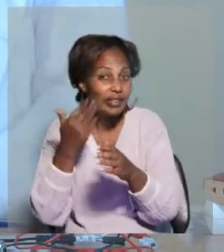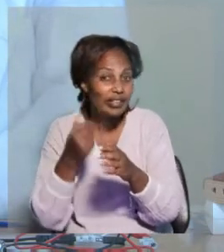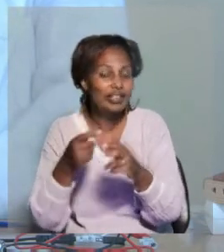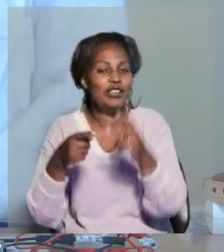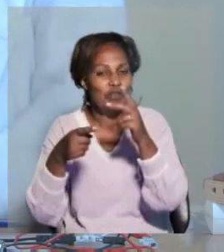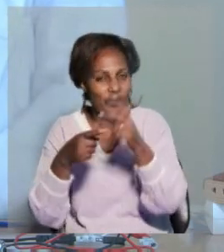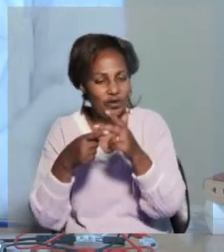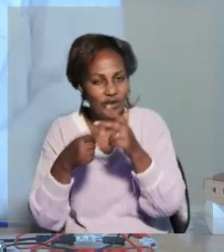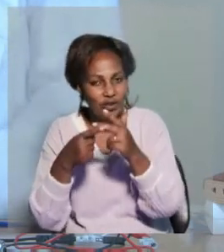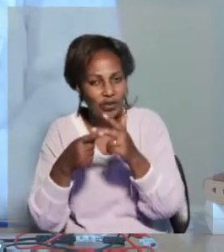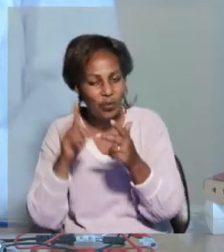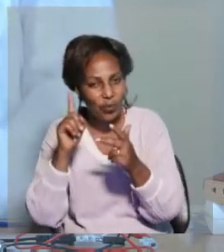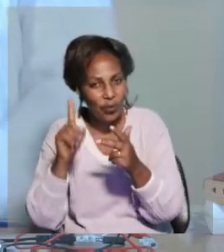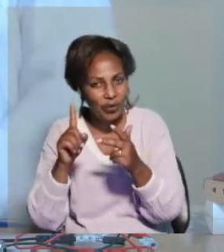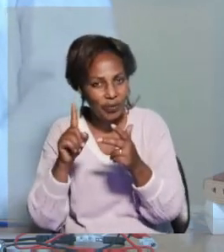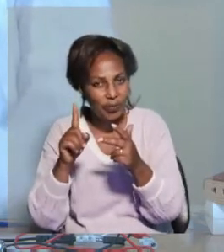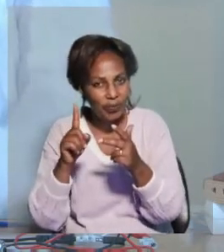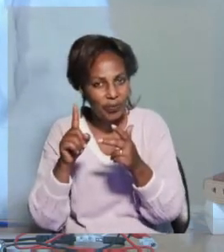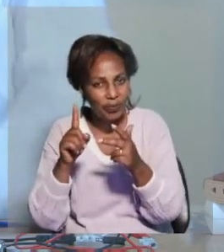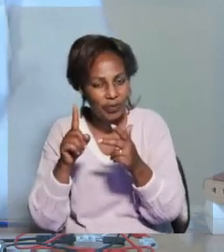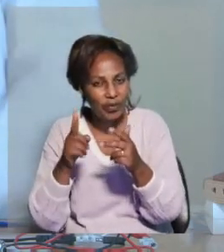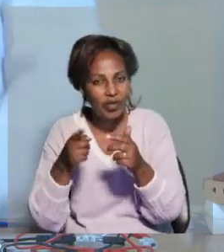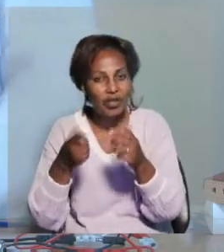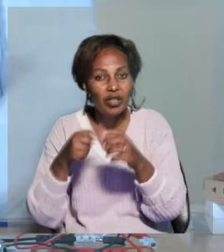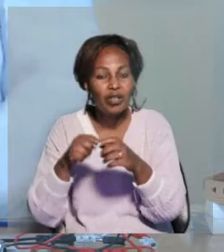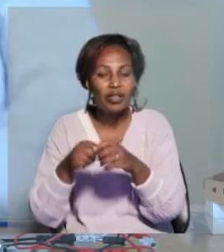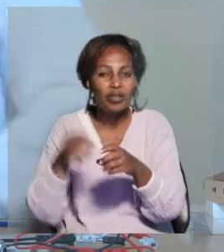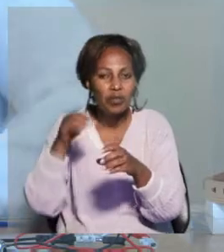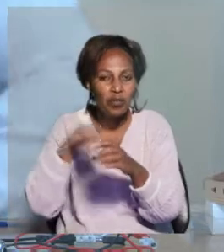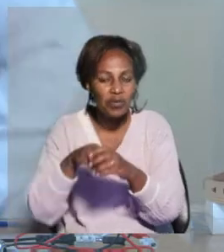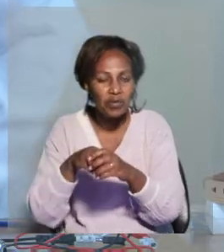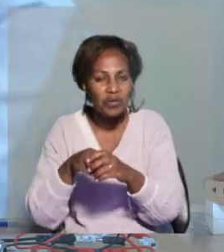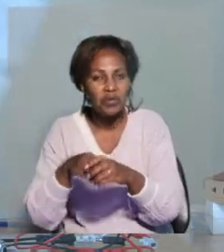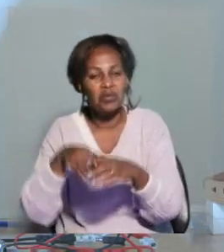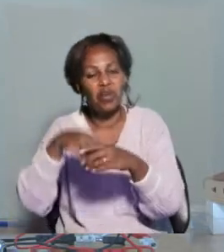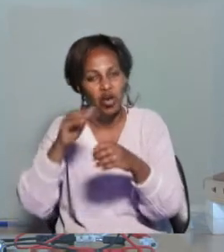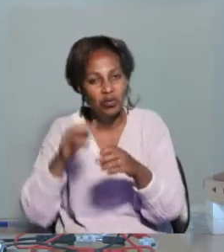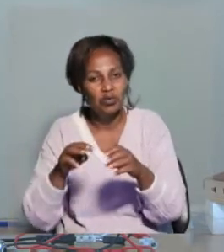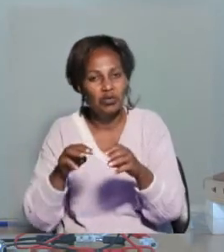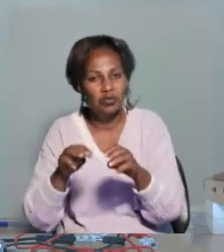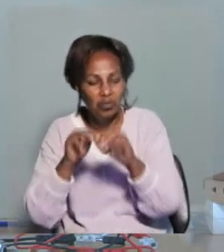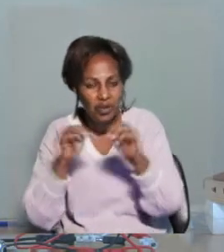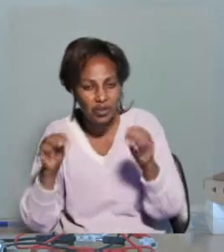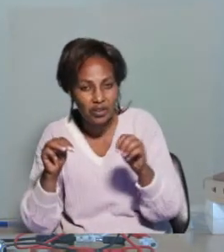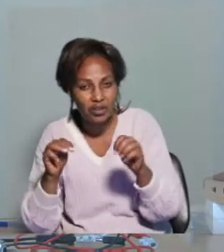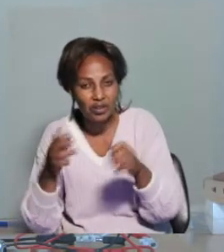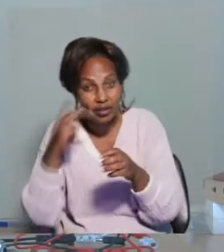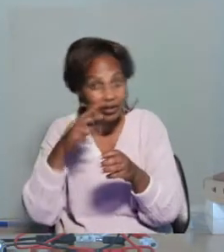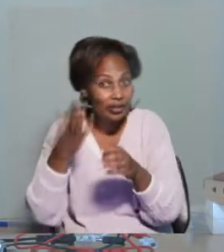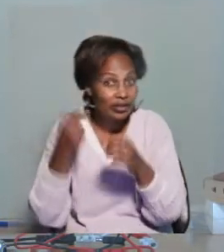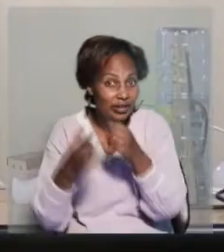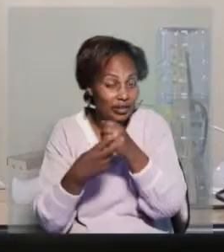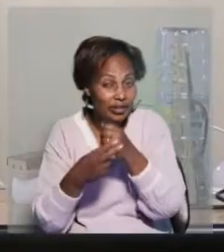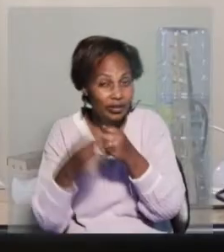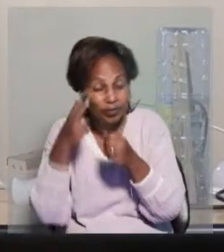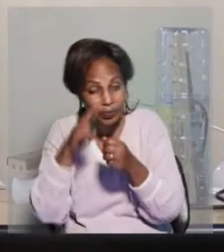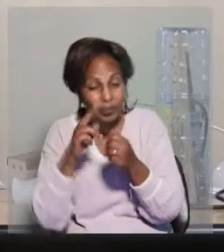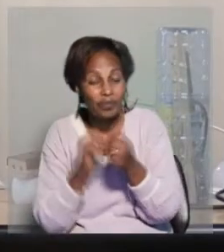lamp. Let's measure the input, the output, and the efficiency as usual. Look,